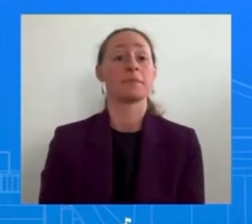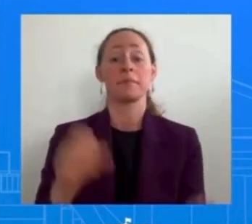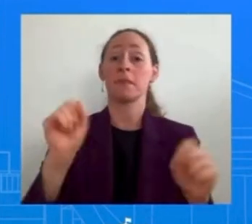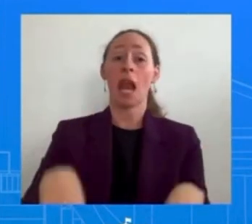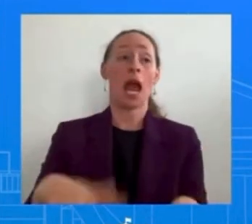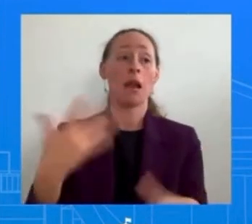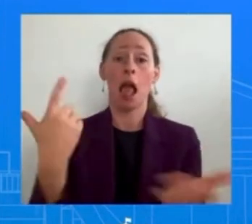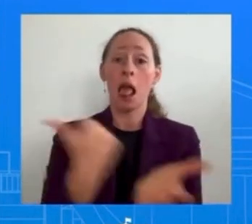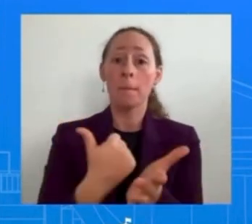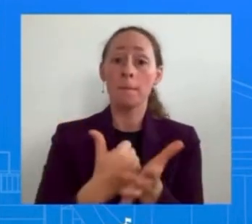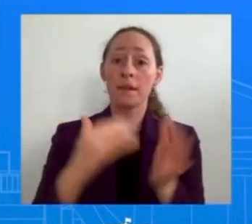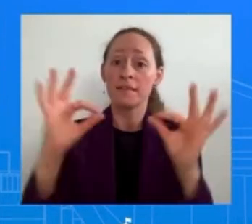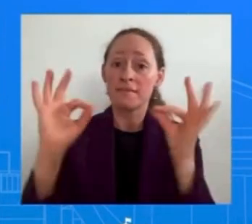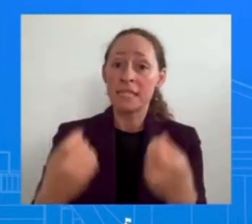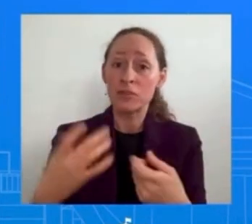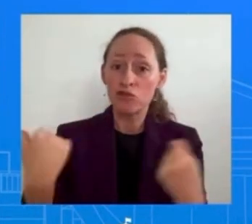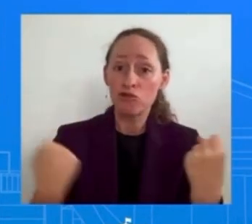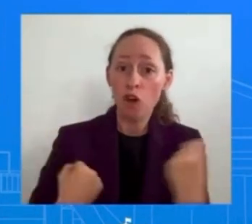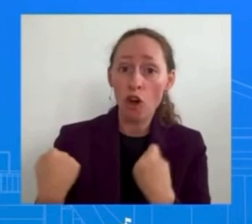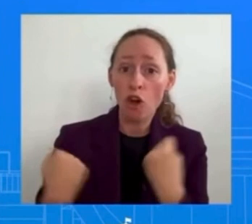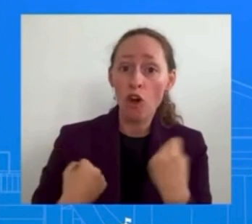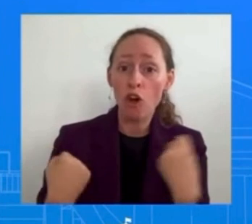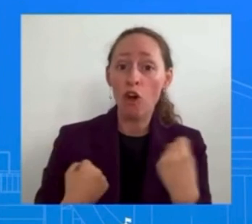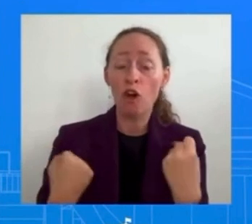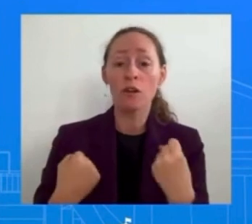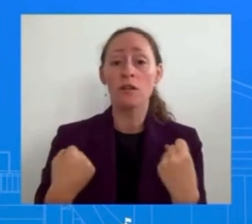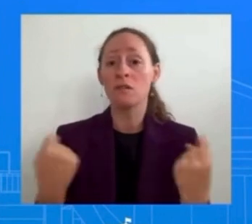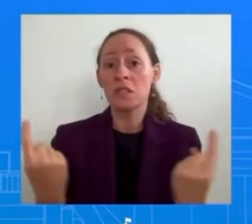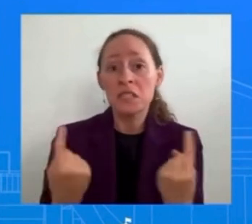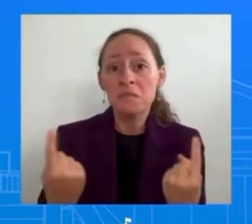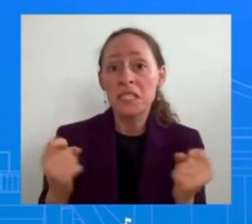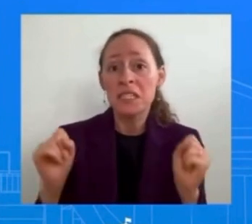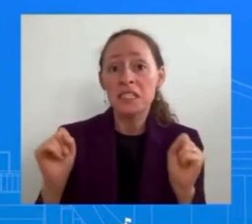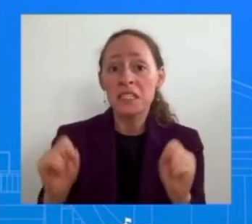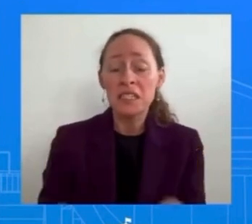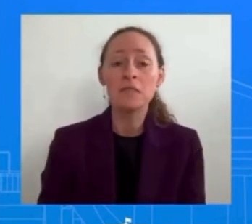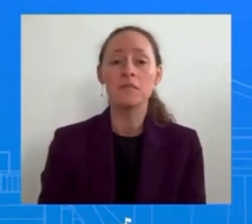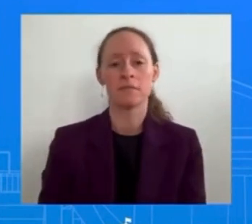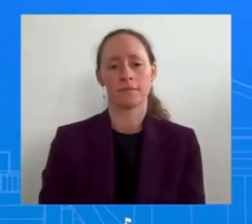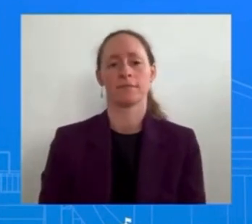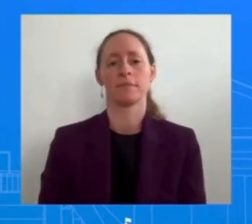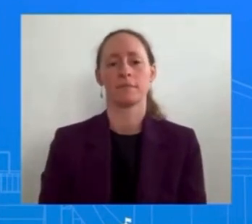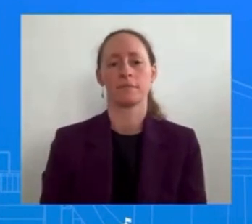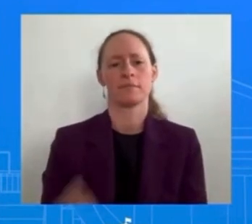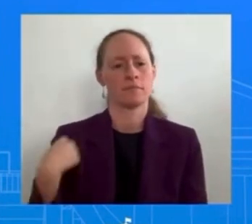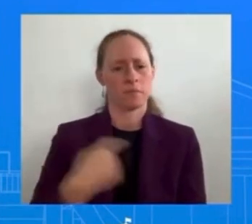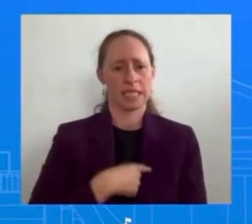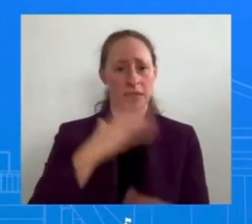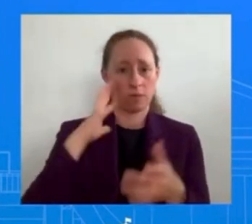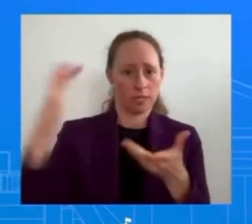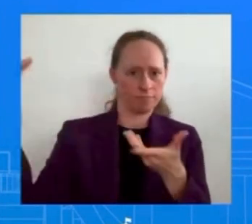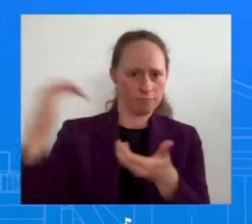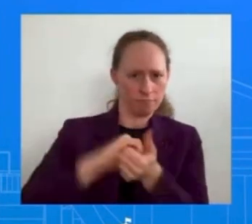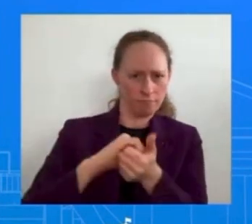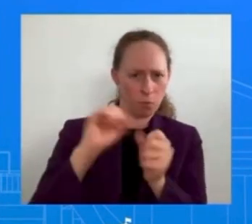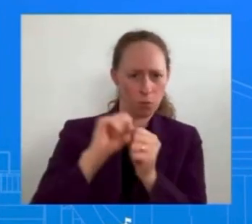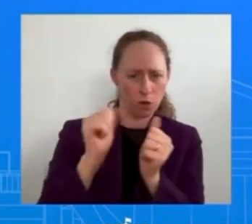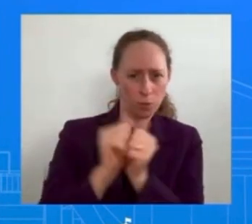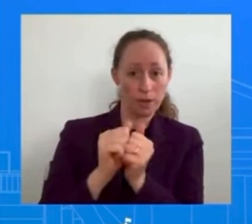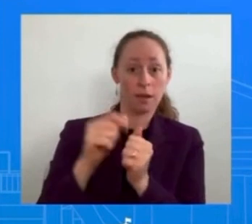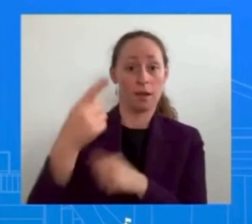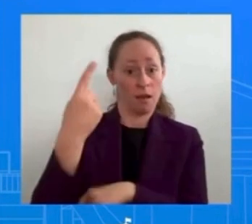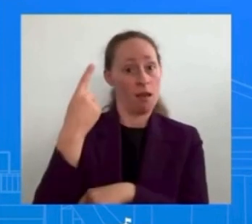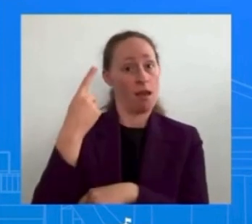with each individual as they register for assistance to help understand what's eligible under FEMA. FEMA's programs, again, designed to help jumpstart that